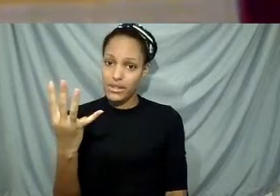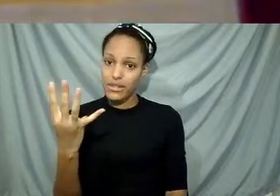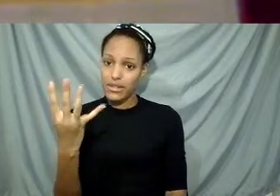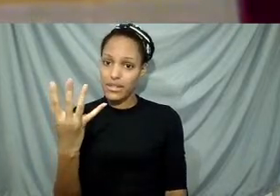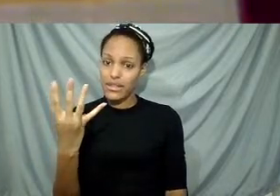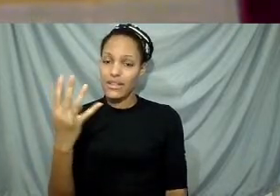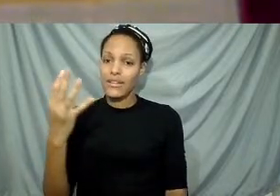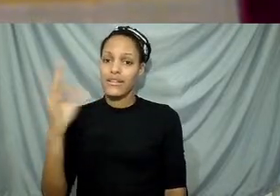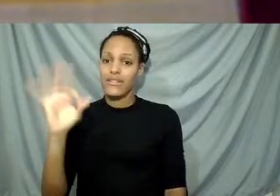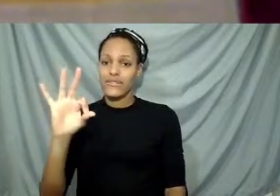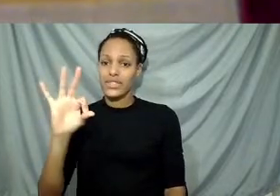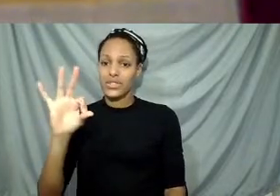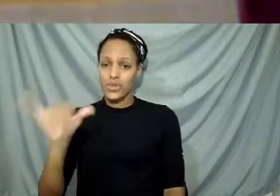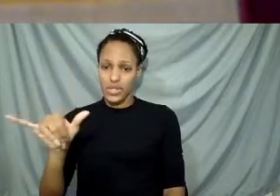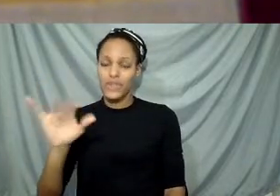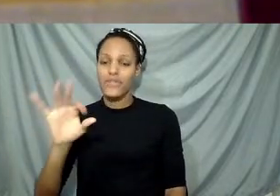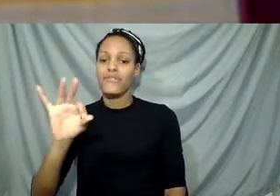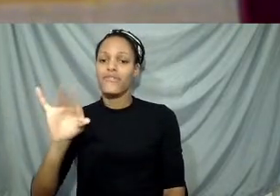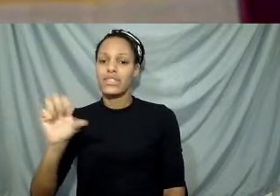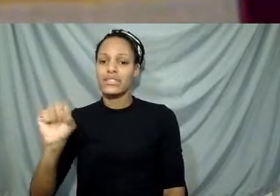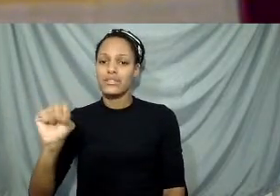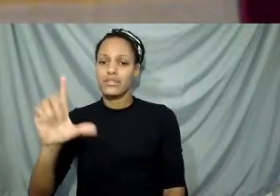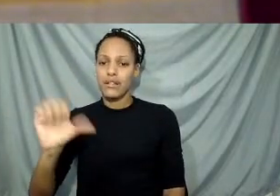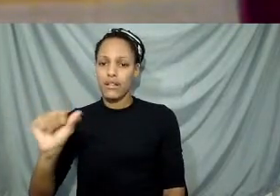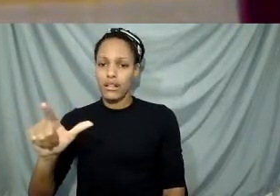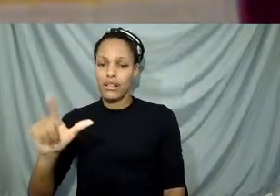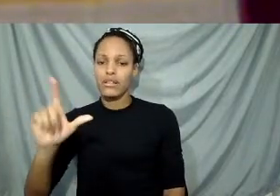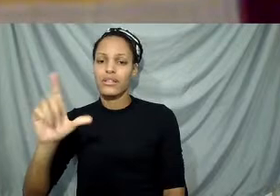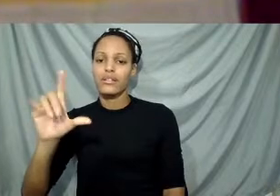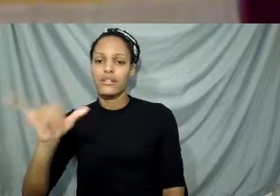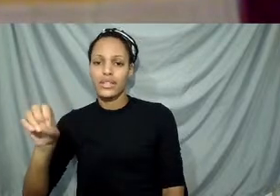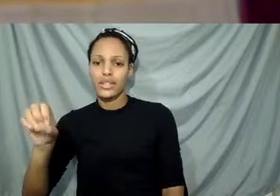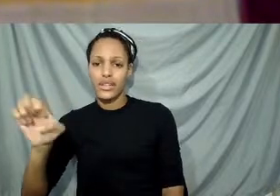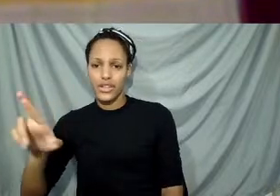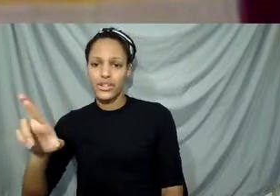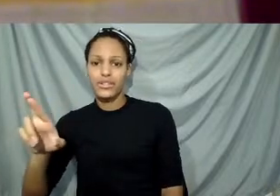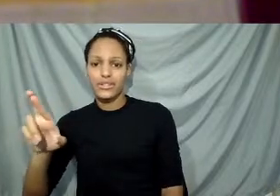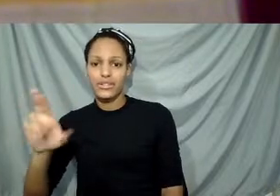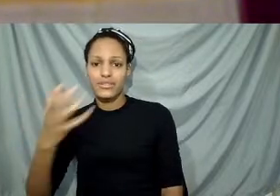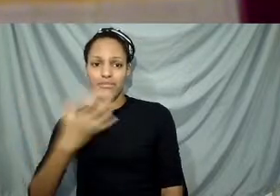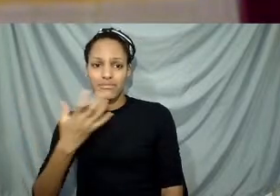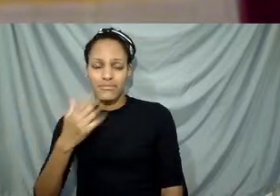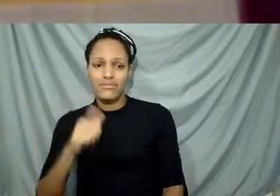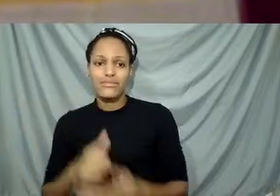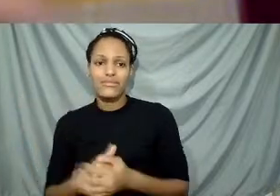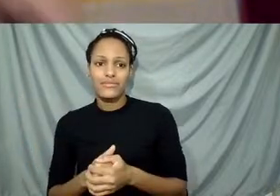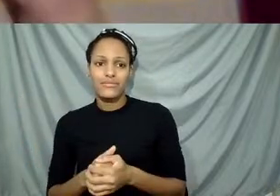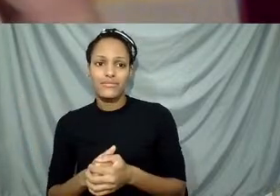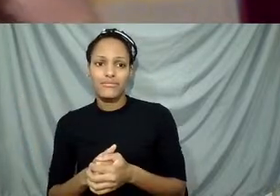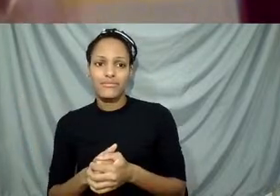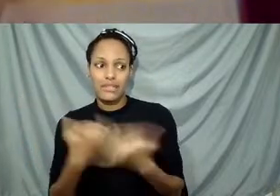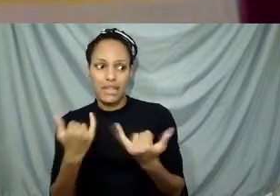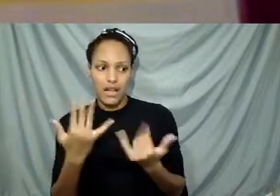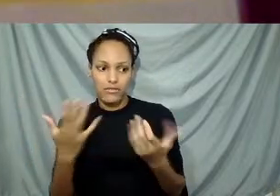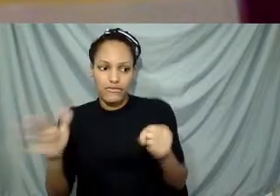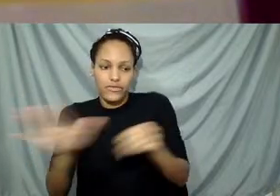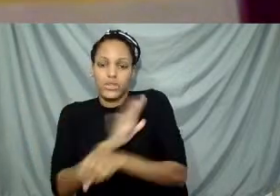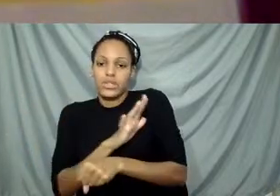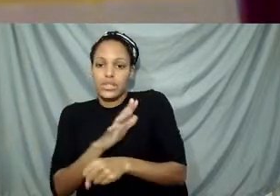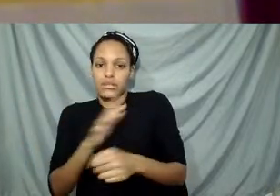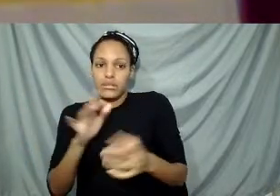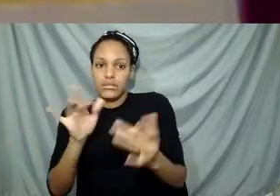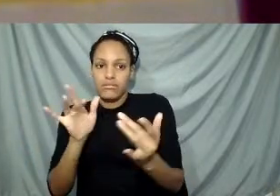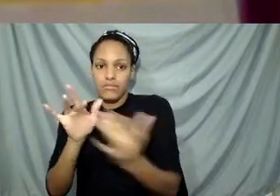year. Yeah, isn't that crazy? And we're going completely remote